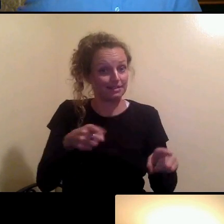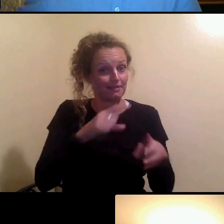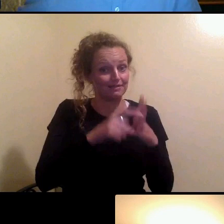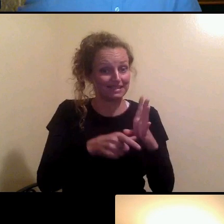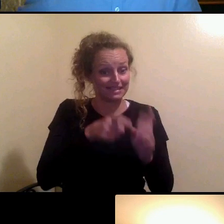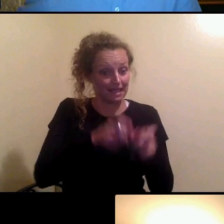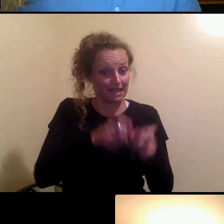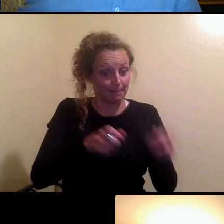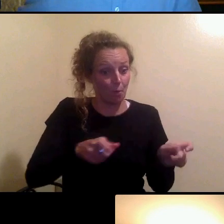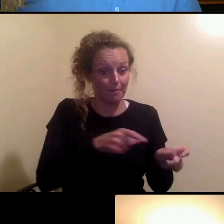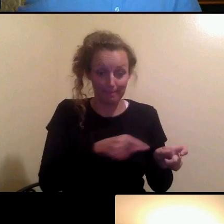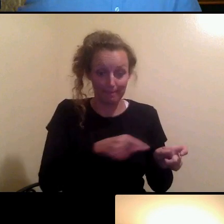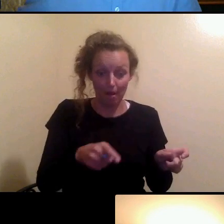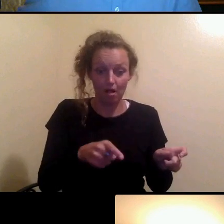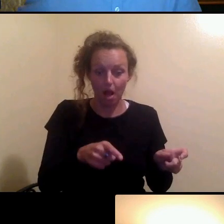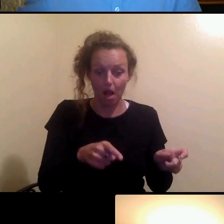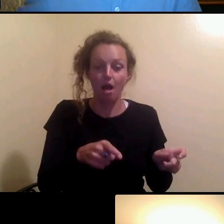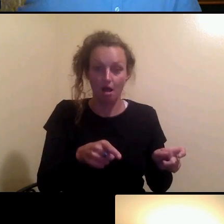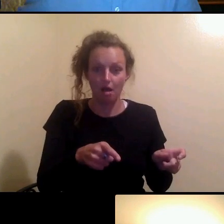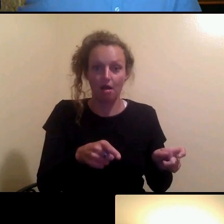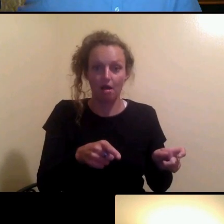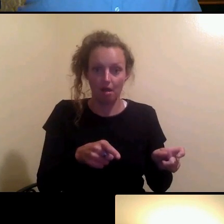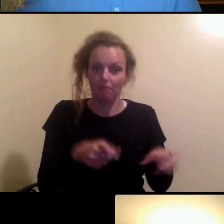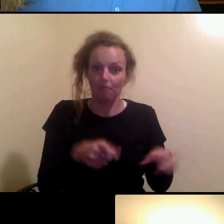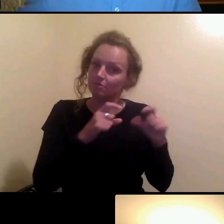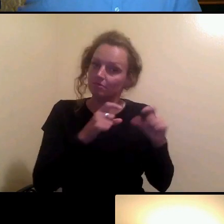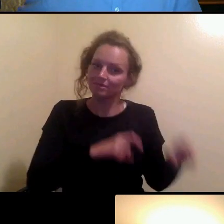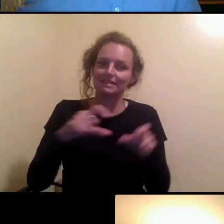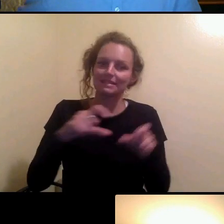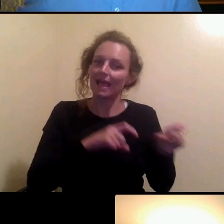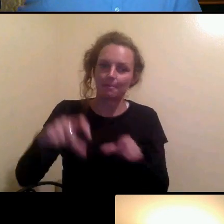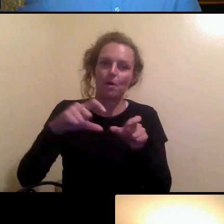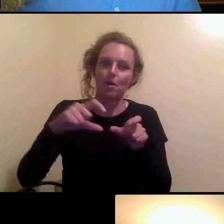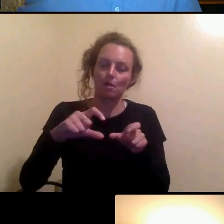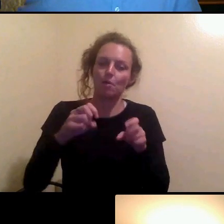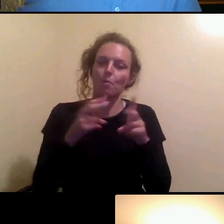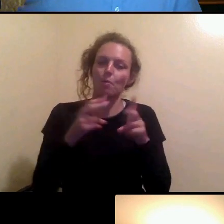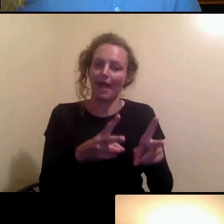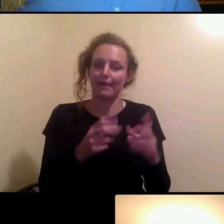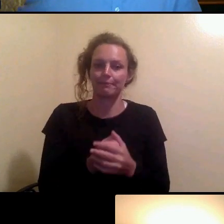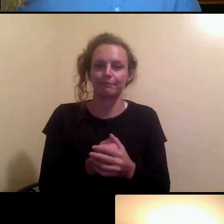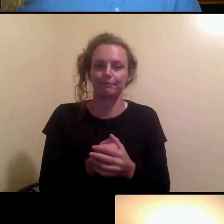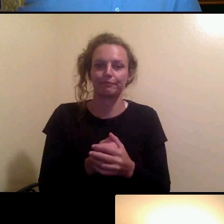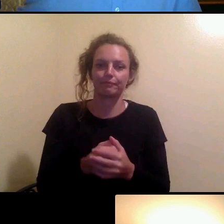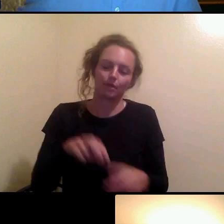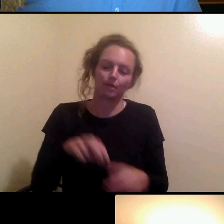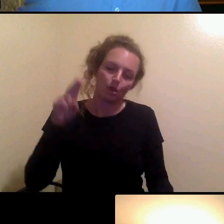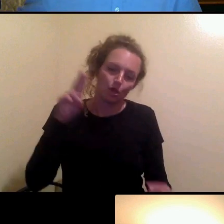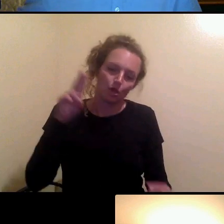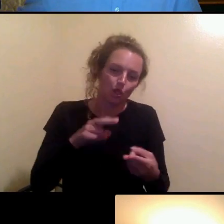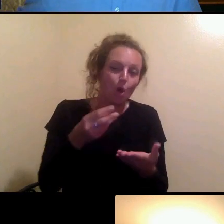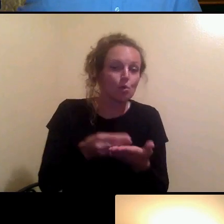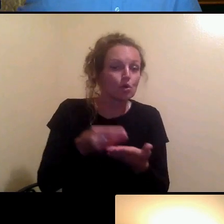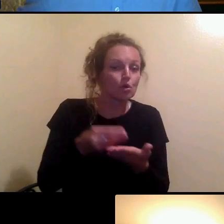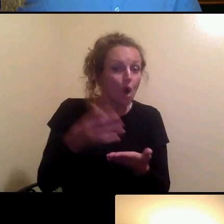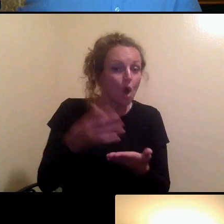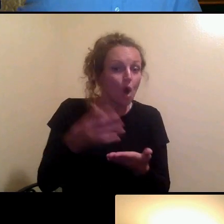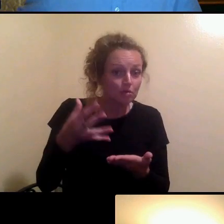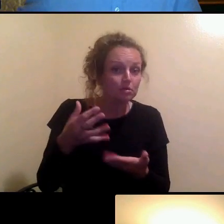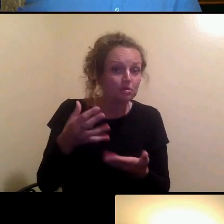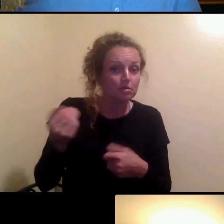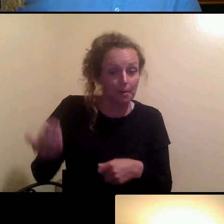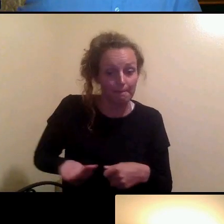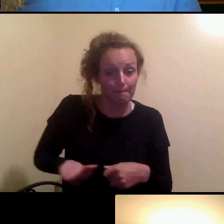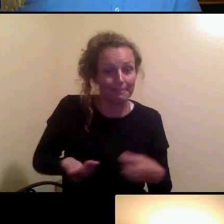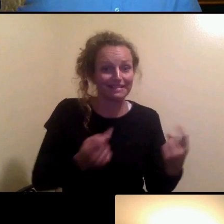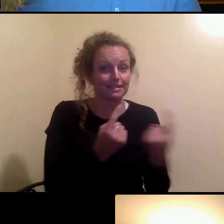that actually deliver low-cost assistive products in Africa? And this is what we went out to test. What are the business